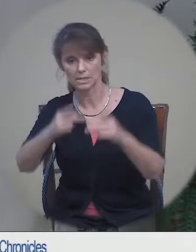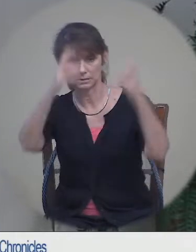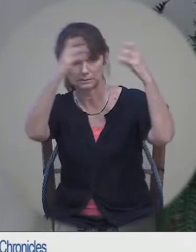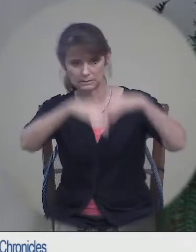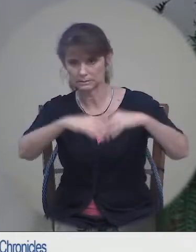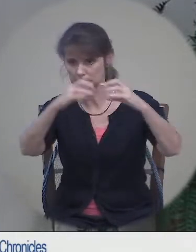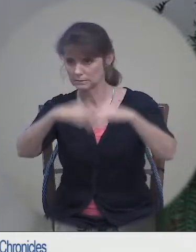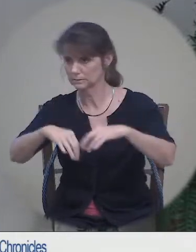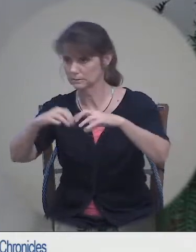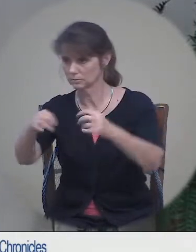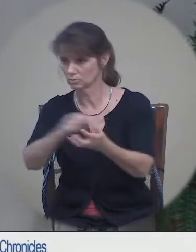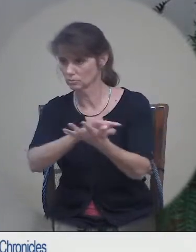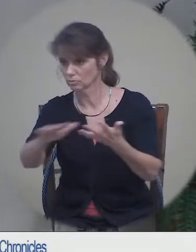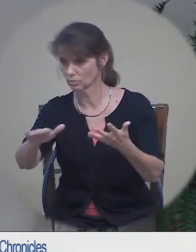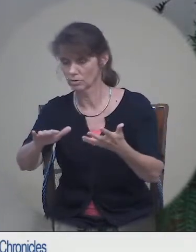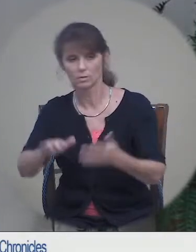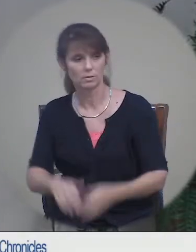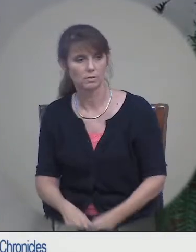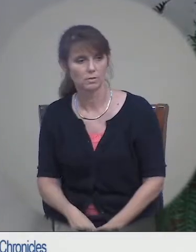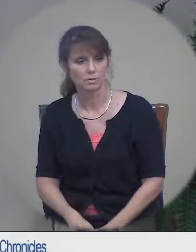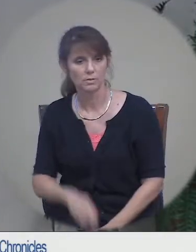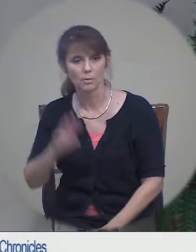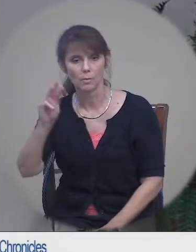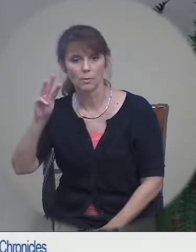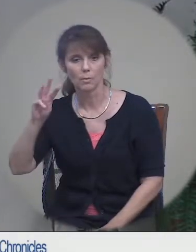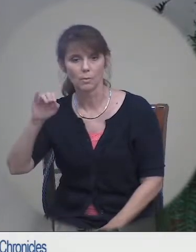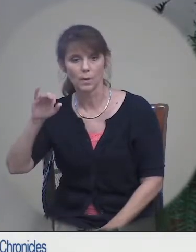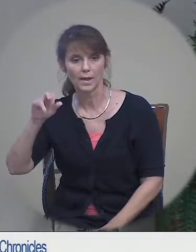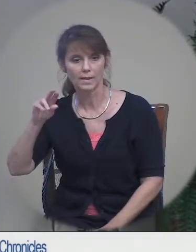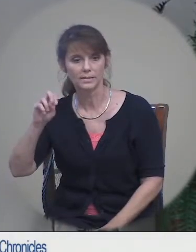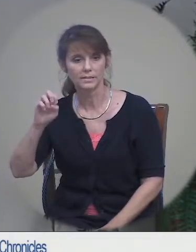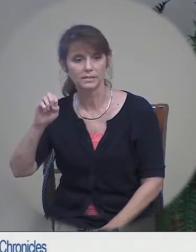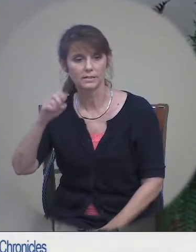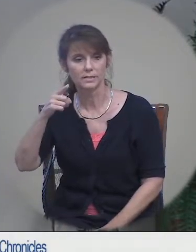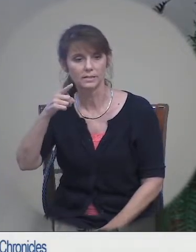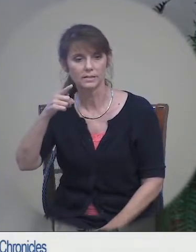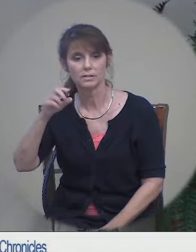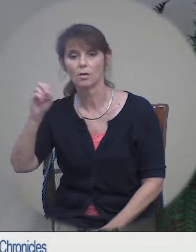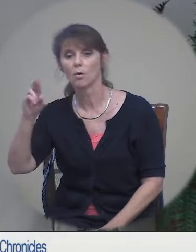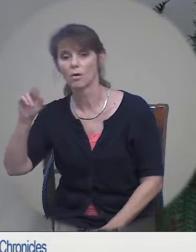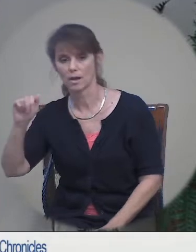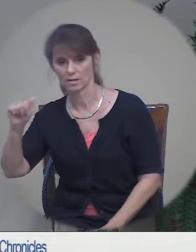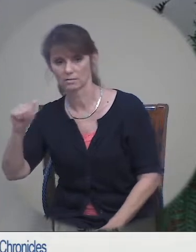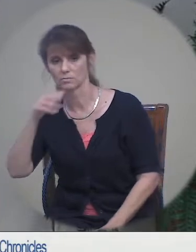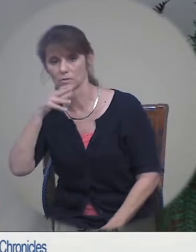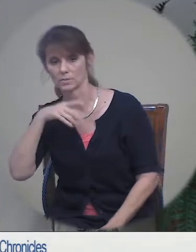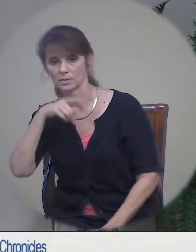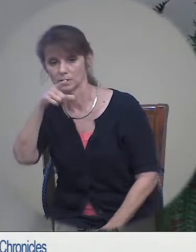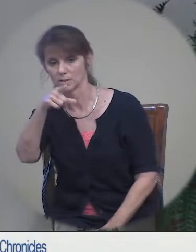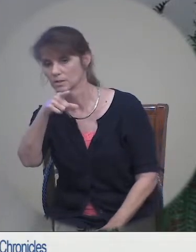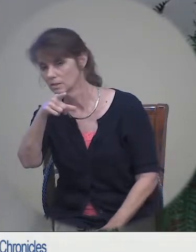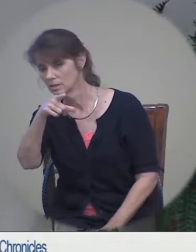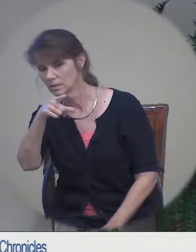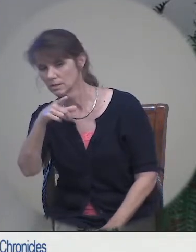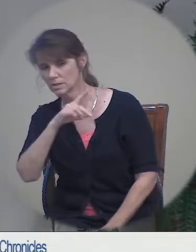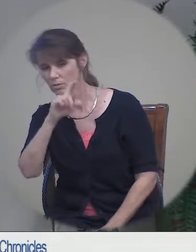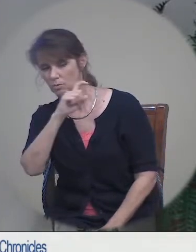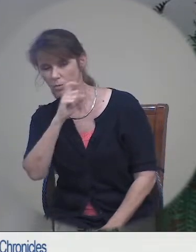God. Wayne, did you have your hand up? Or I saw somebody. Aura? I would want to